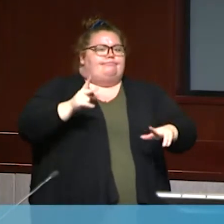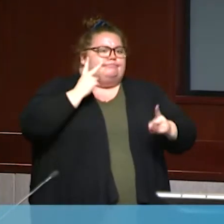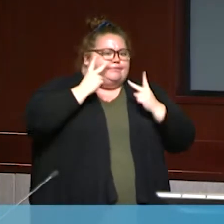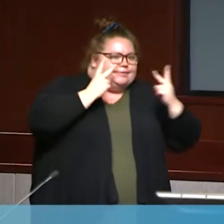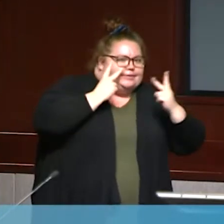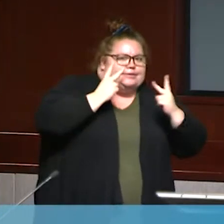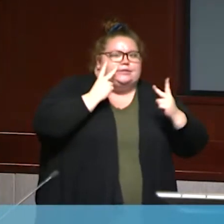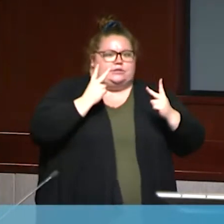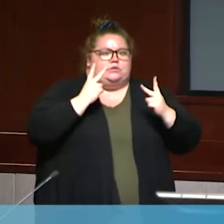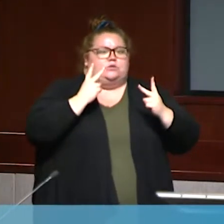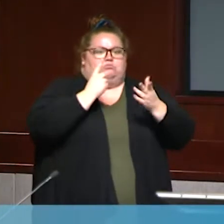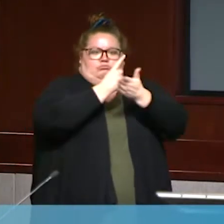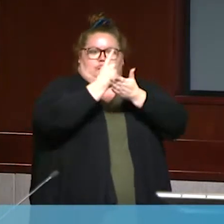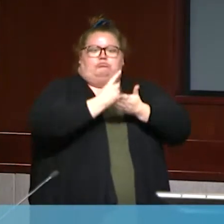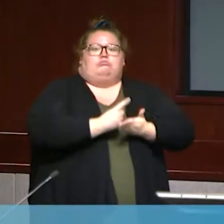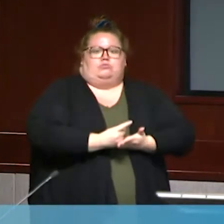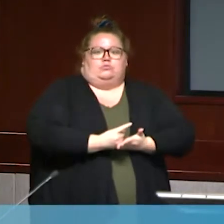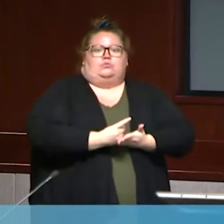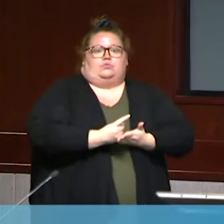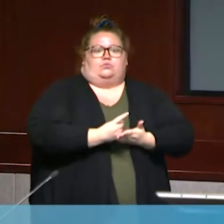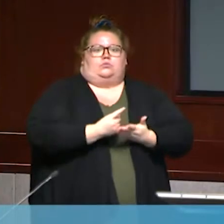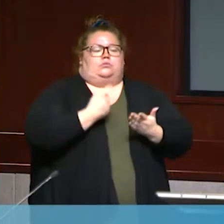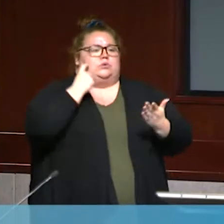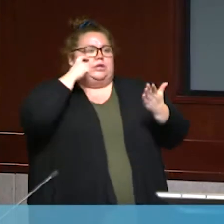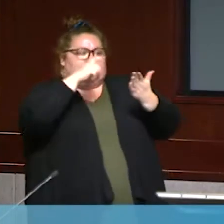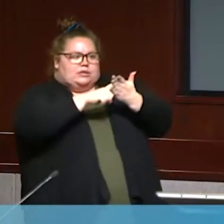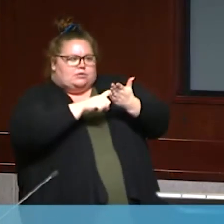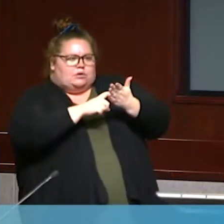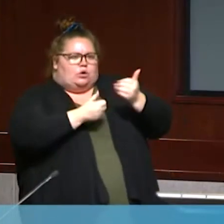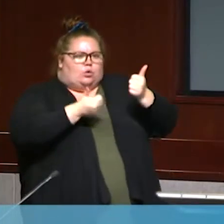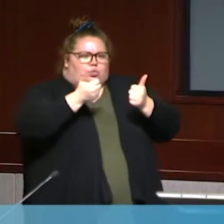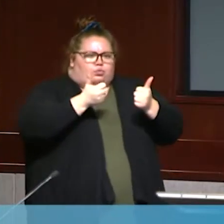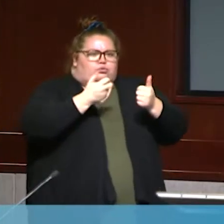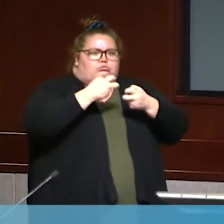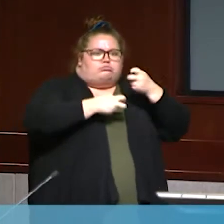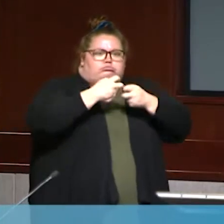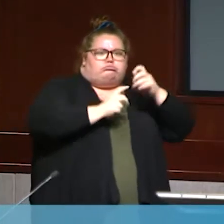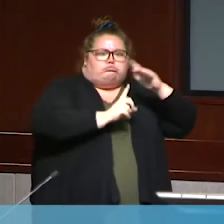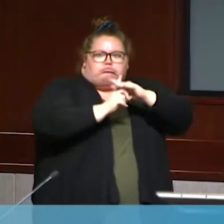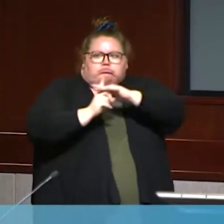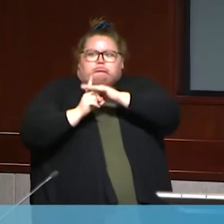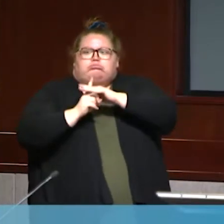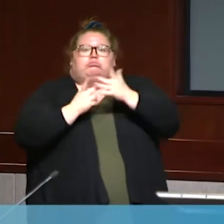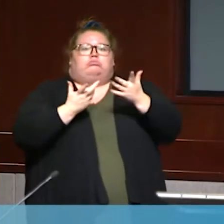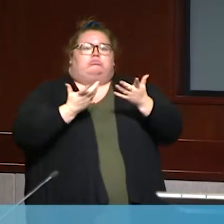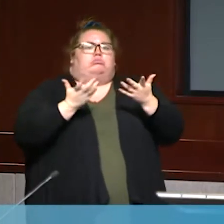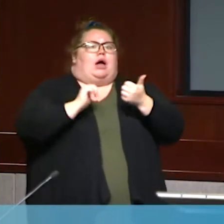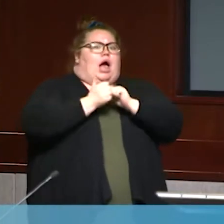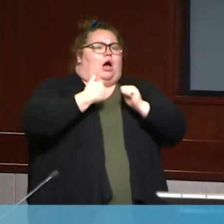of benefit to identifying problems early and taking corrective action